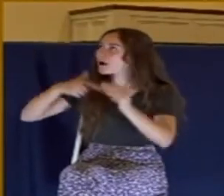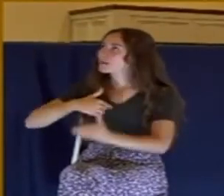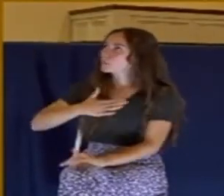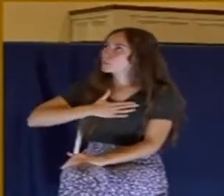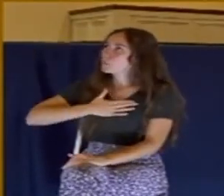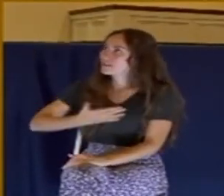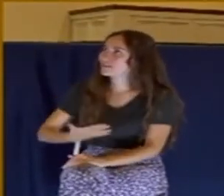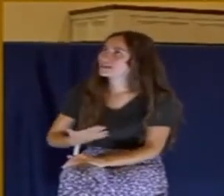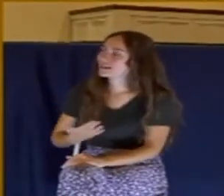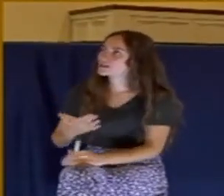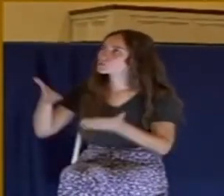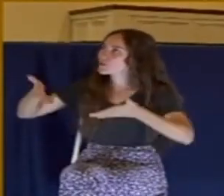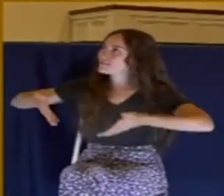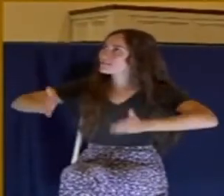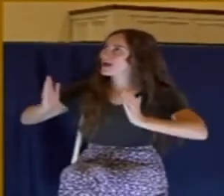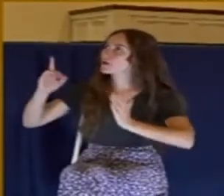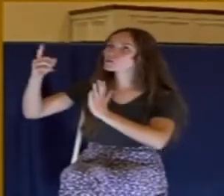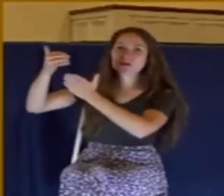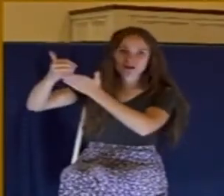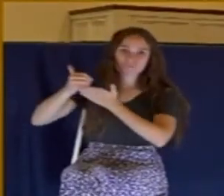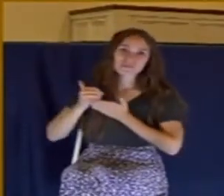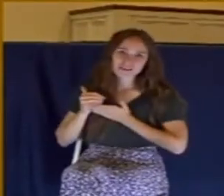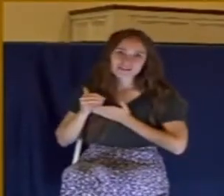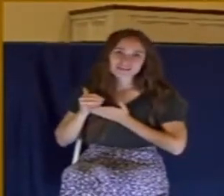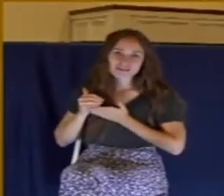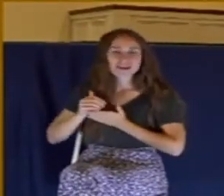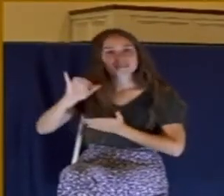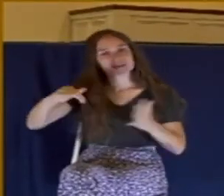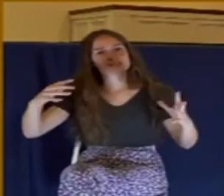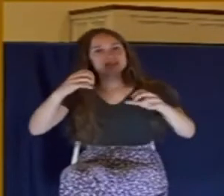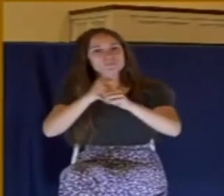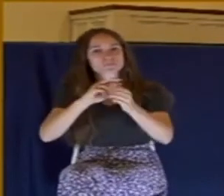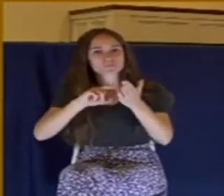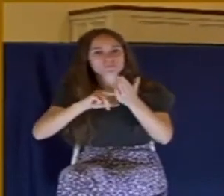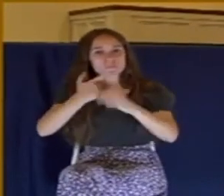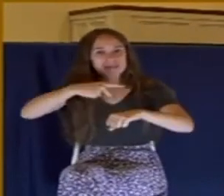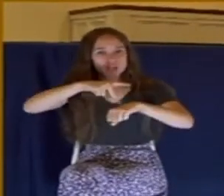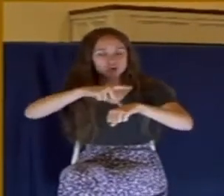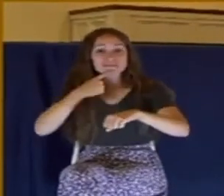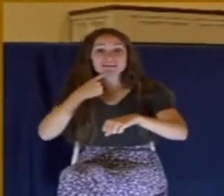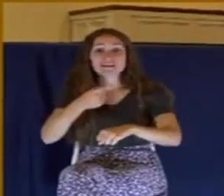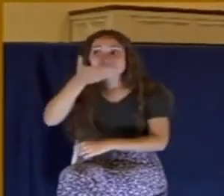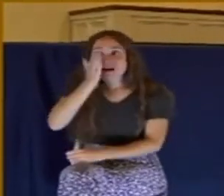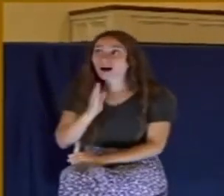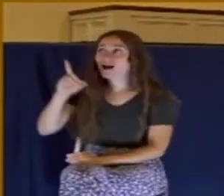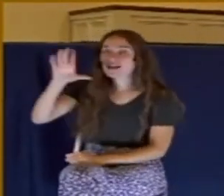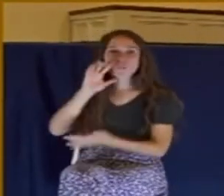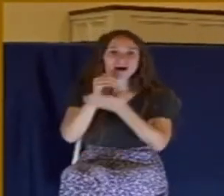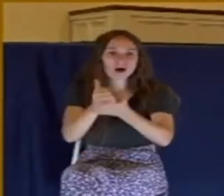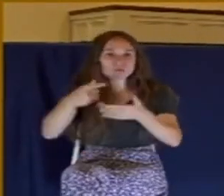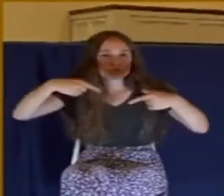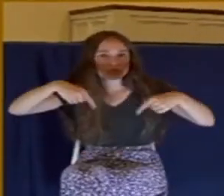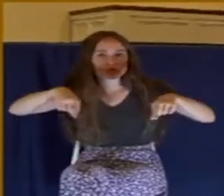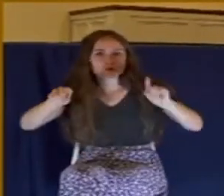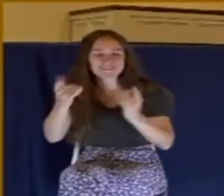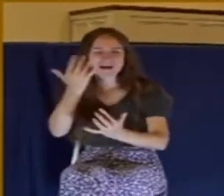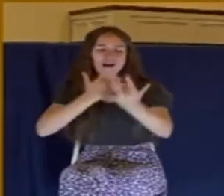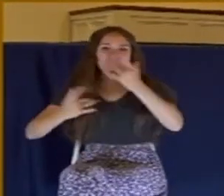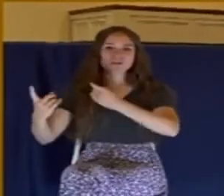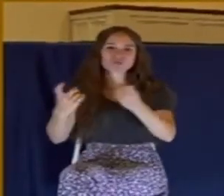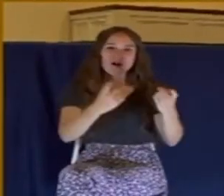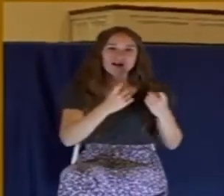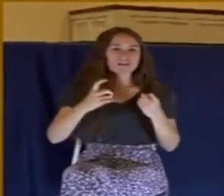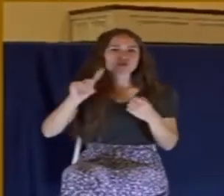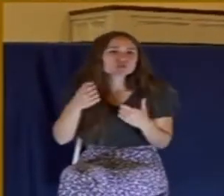help me. And friend, that's really in summary what Peter is saying here. God will help you through the fiery trial. Just ask